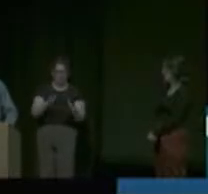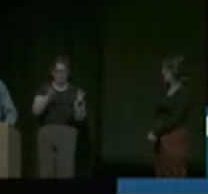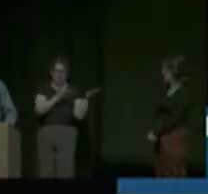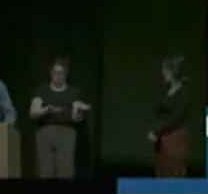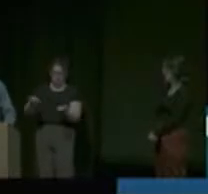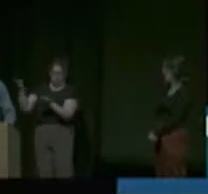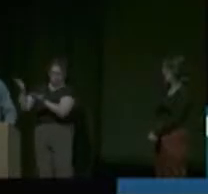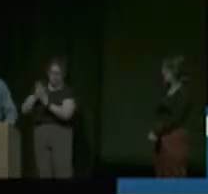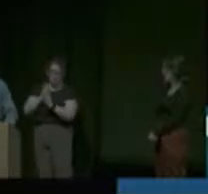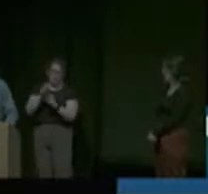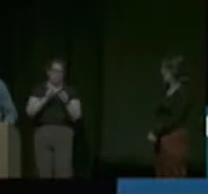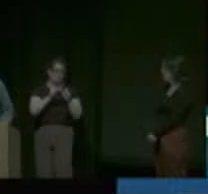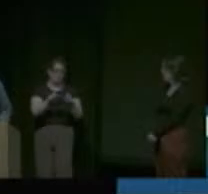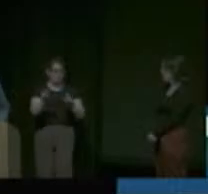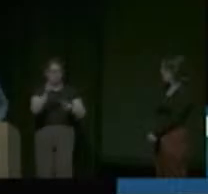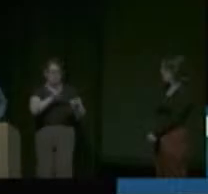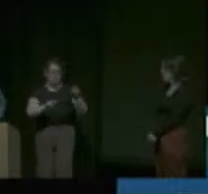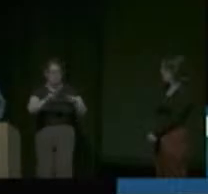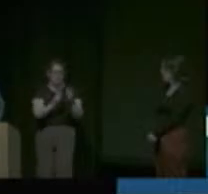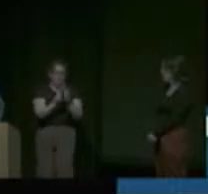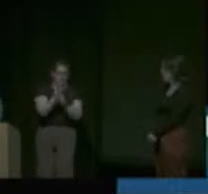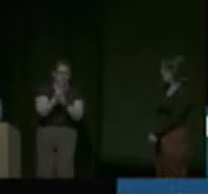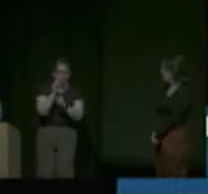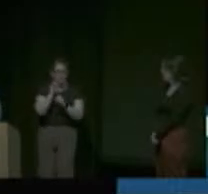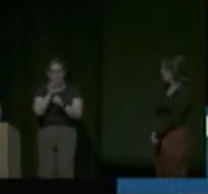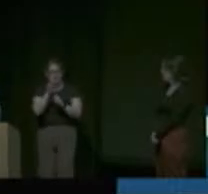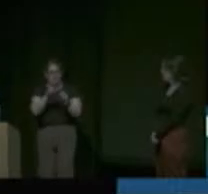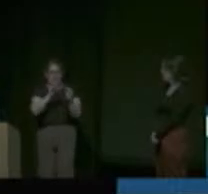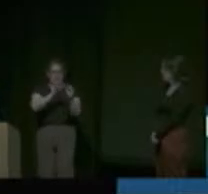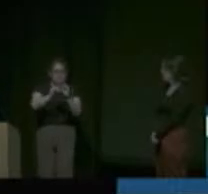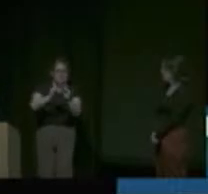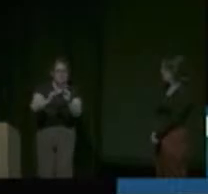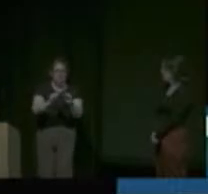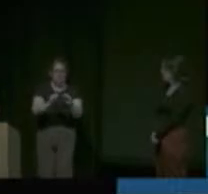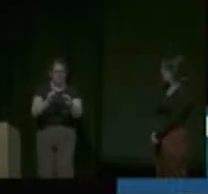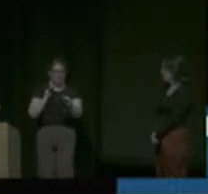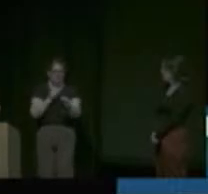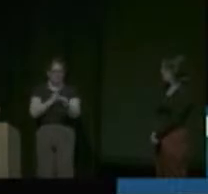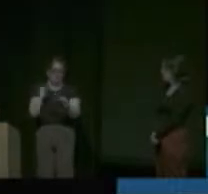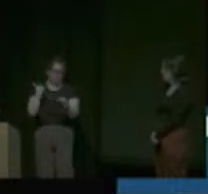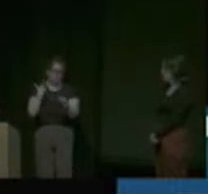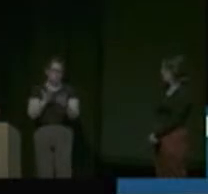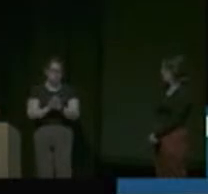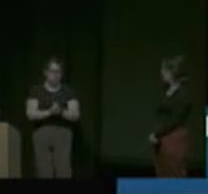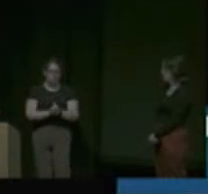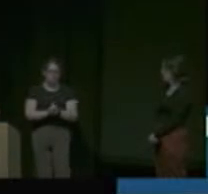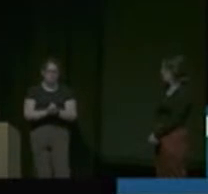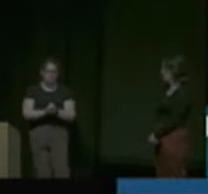it'll be monitored for growth, and if it needs to be touched up or anything, that's our responsibility as well.